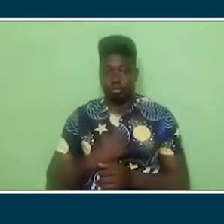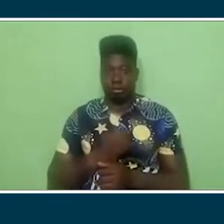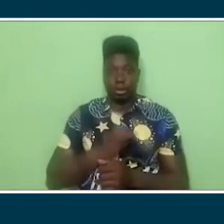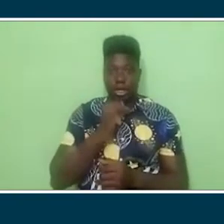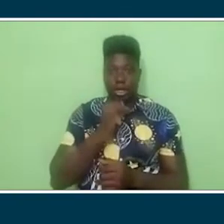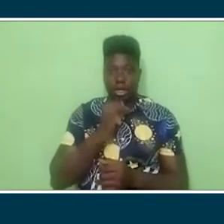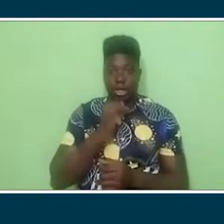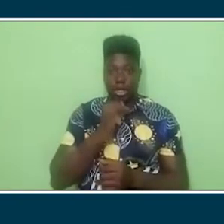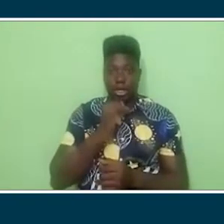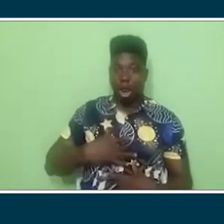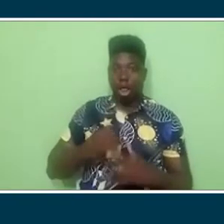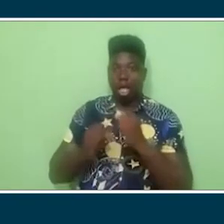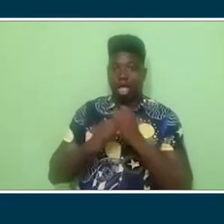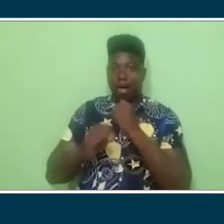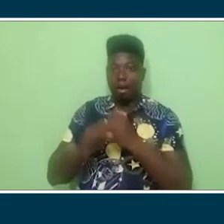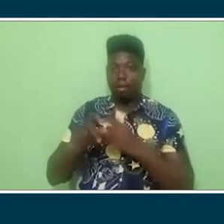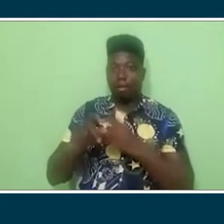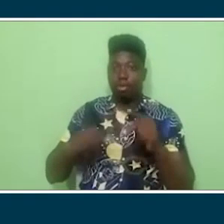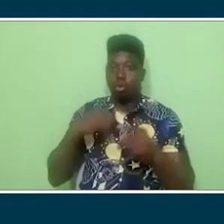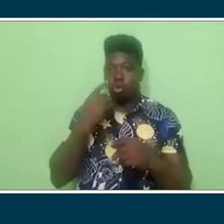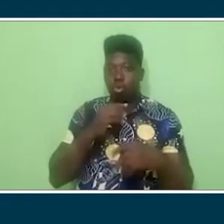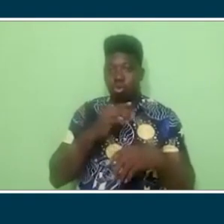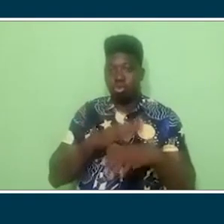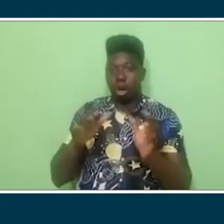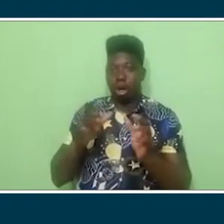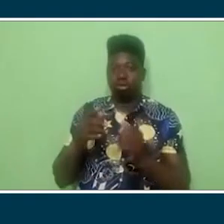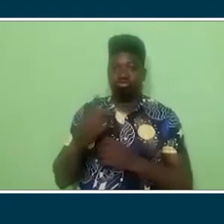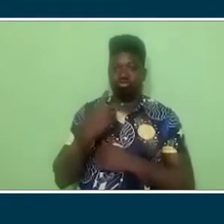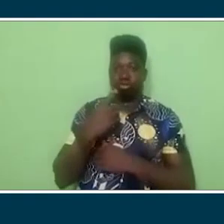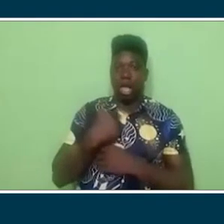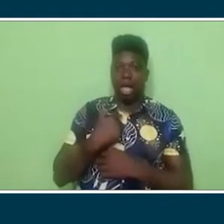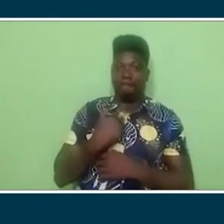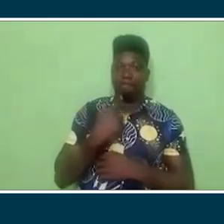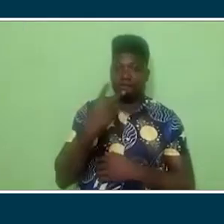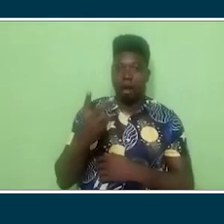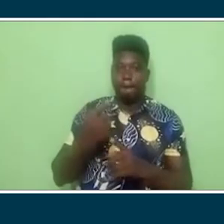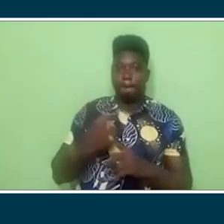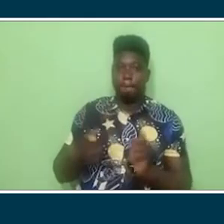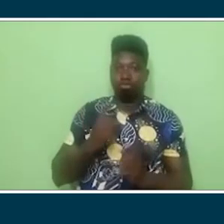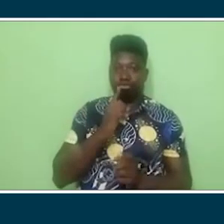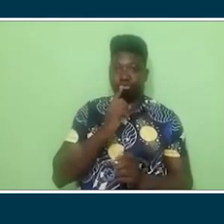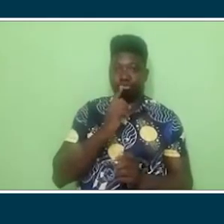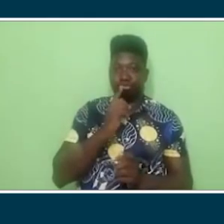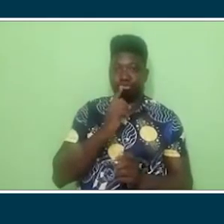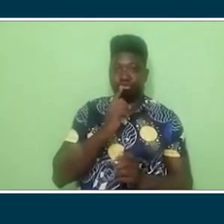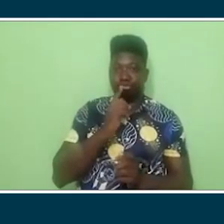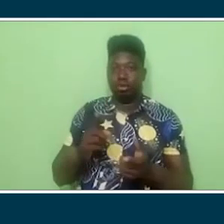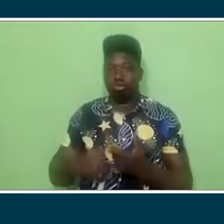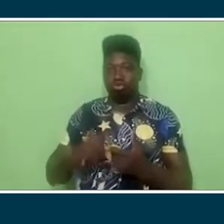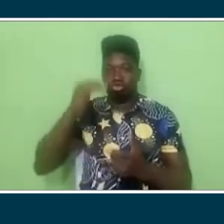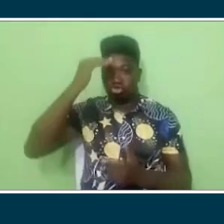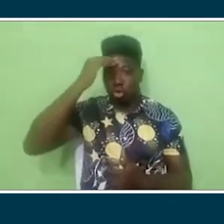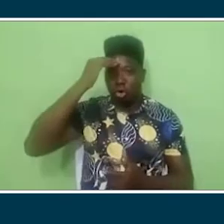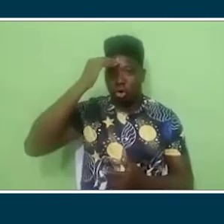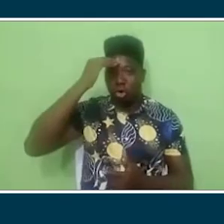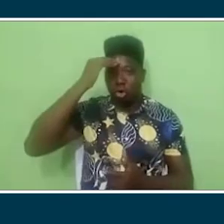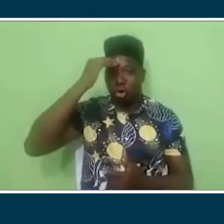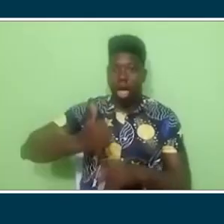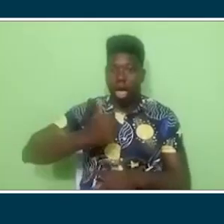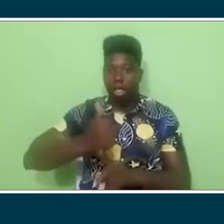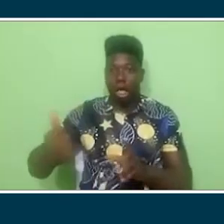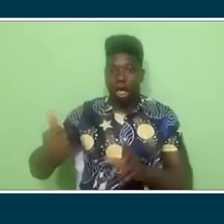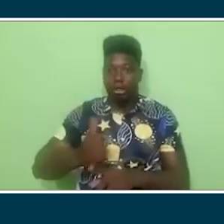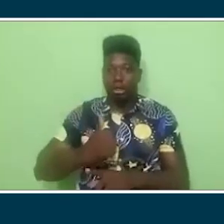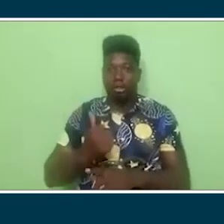it is a kind of, I don't know, getting off on the attacking frame, right? The payoff is to